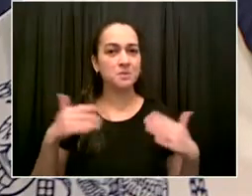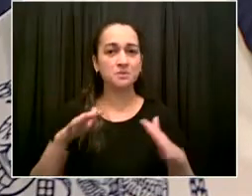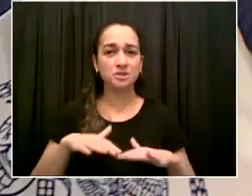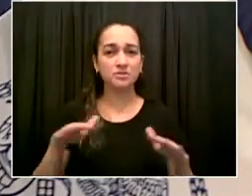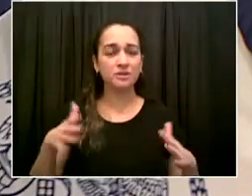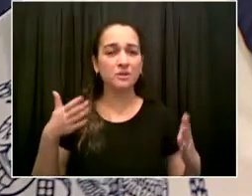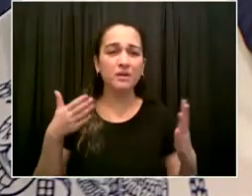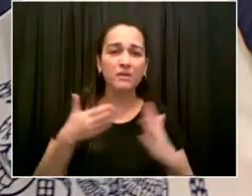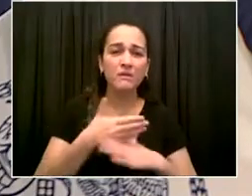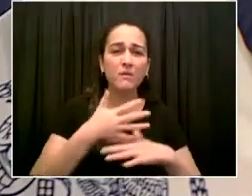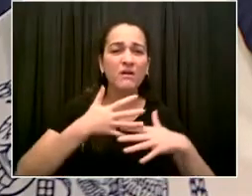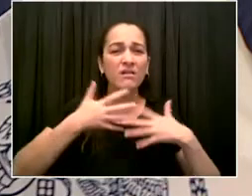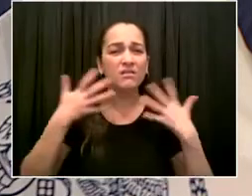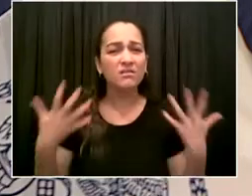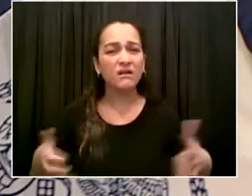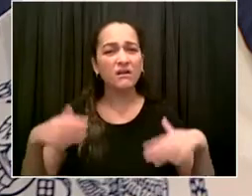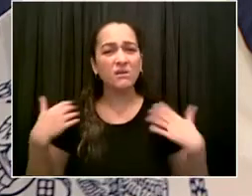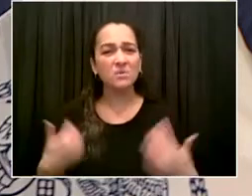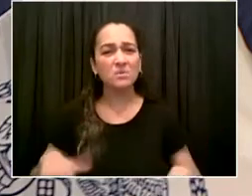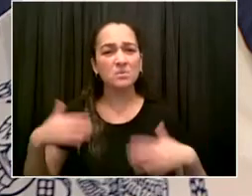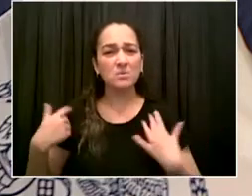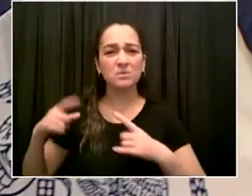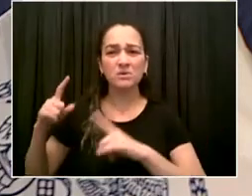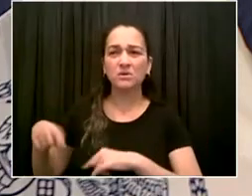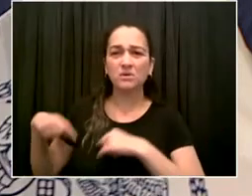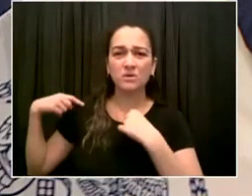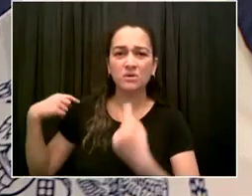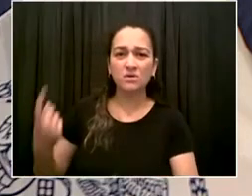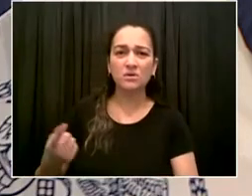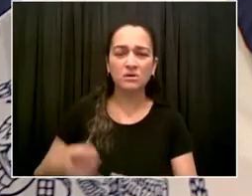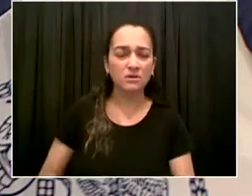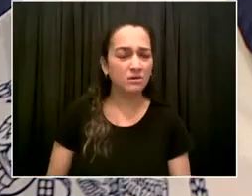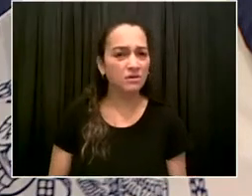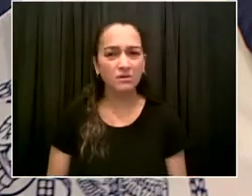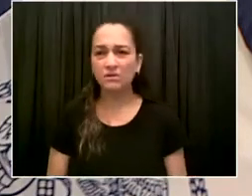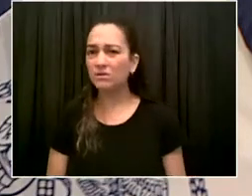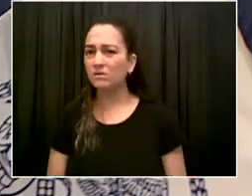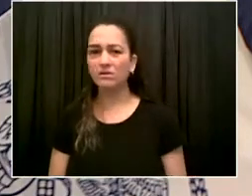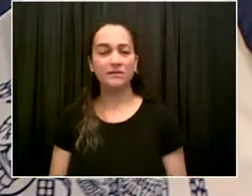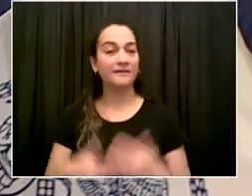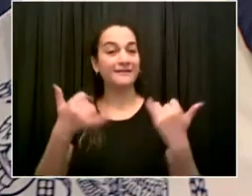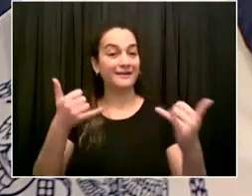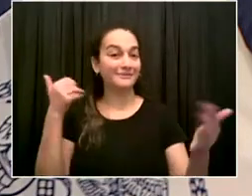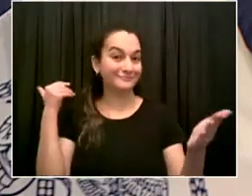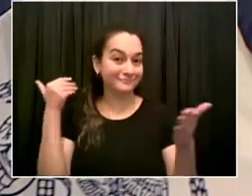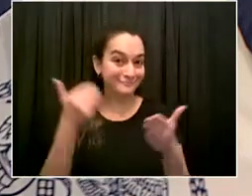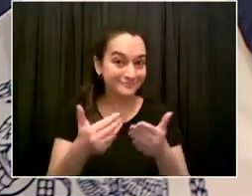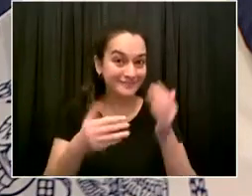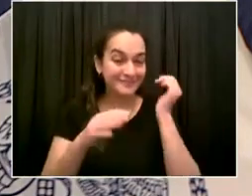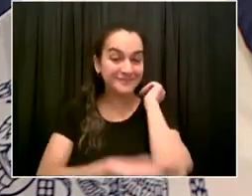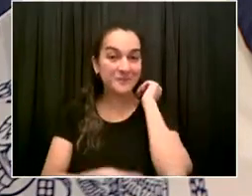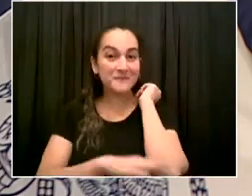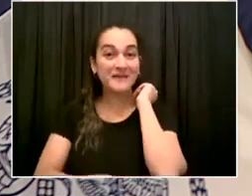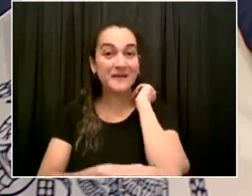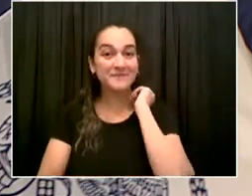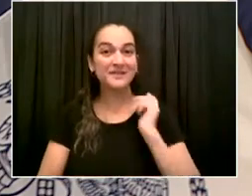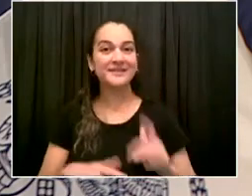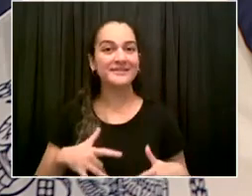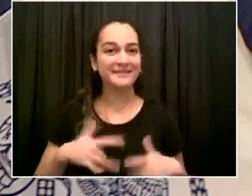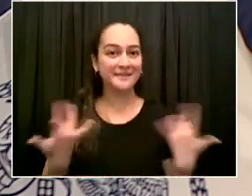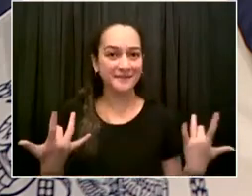We need to keep them safe, we need to keep them healthy. So we know, in addition to addressing mental health, the